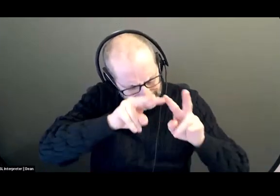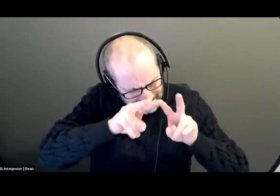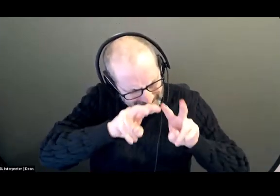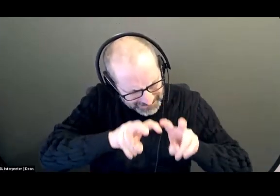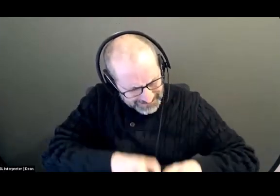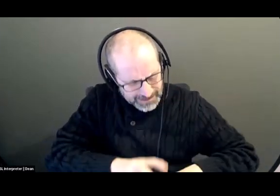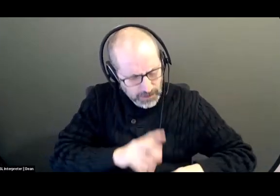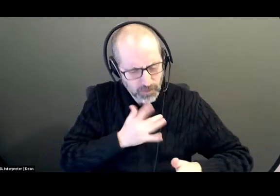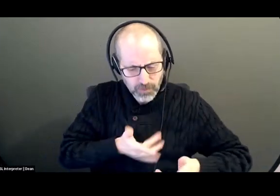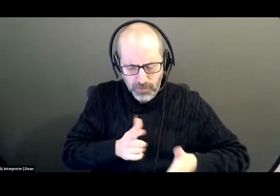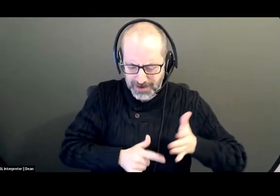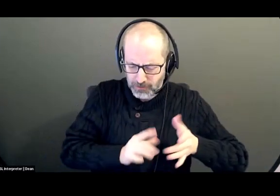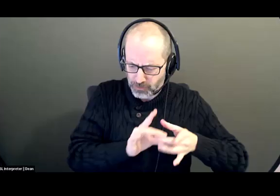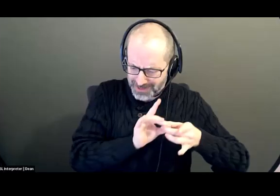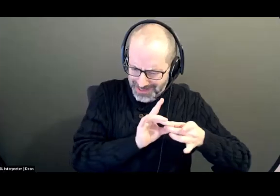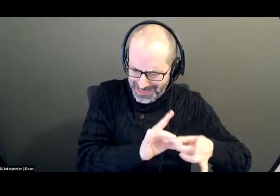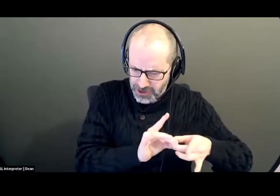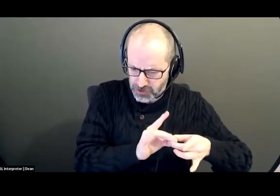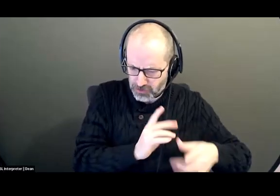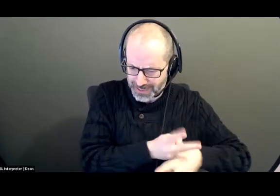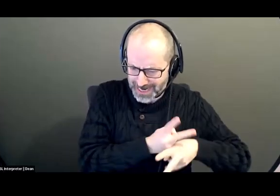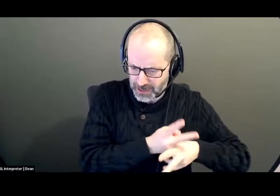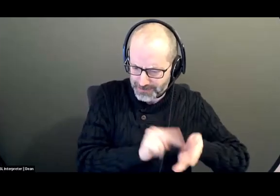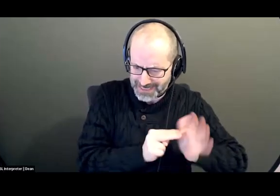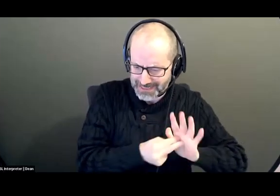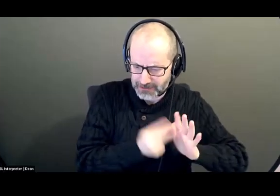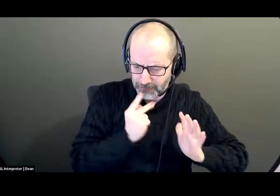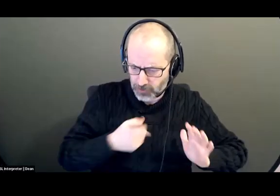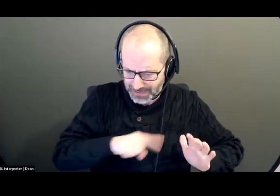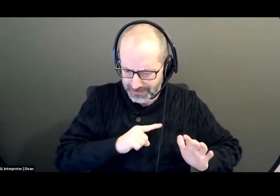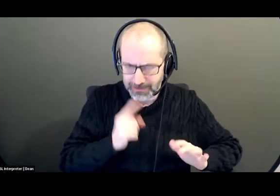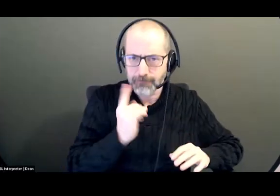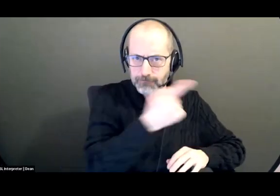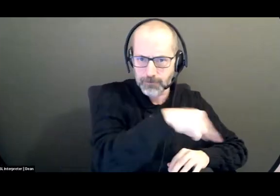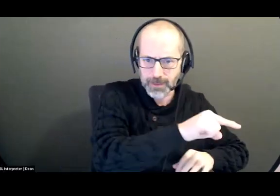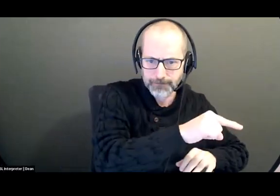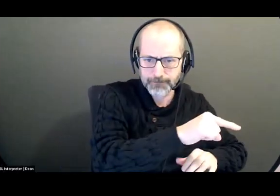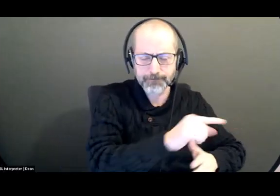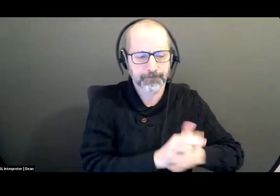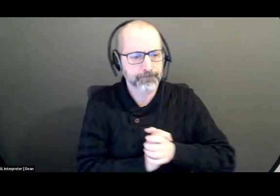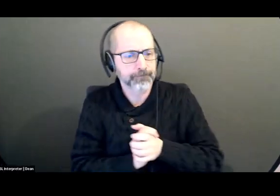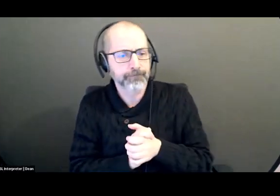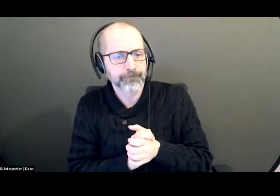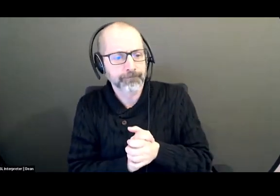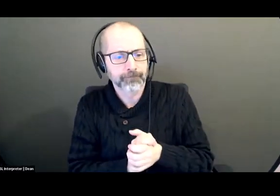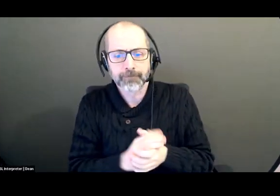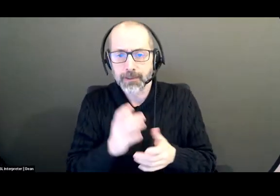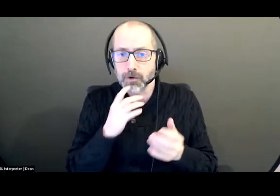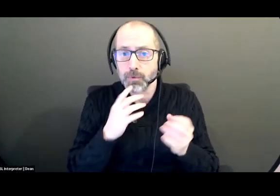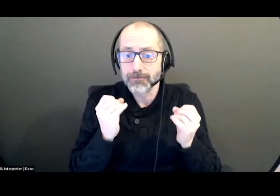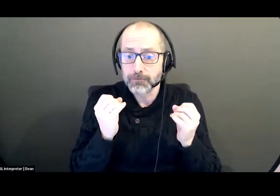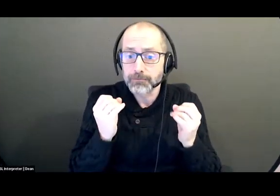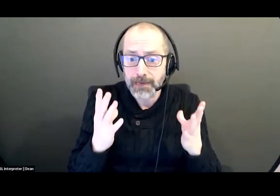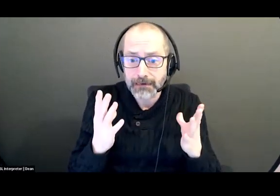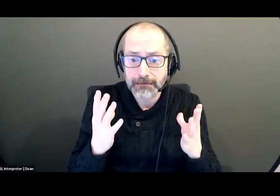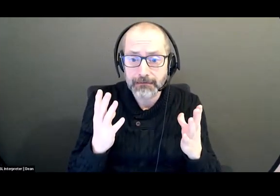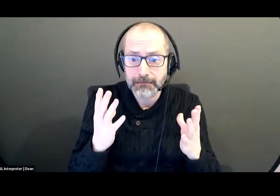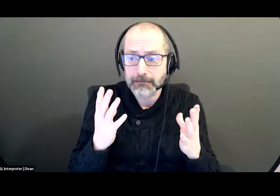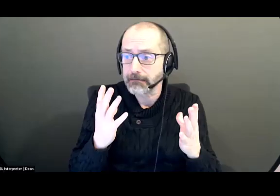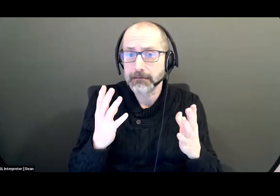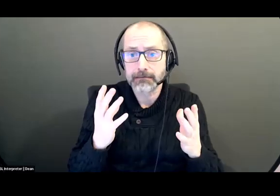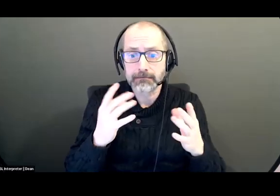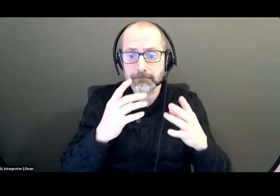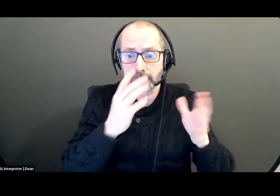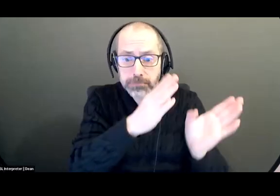really did a deep dive into looking at what does relational care mean to us and to the people that we serve. Next slide,